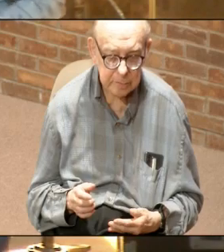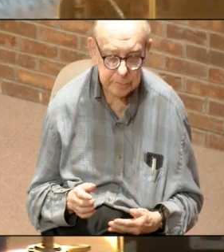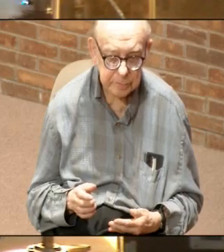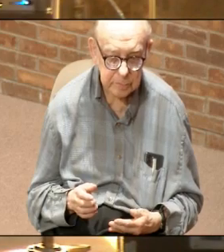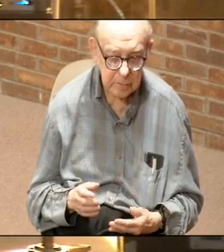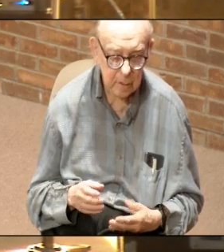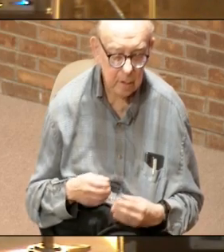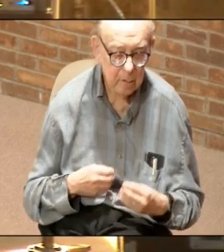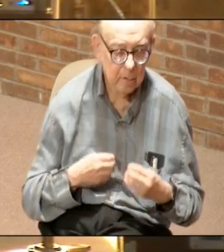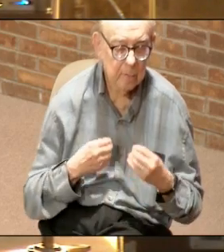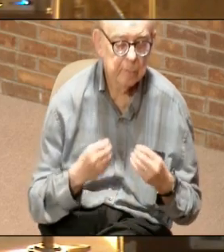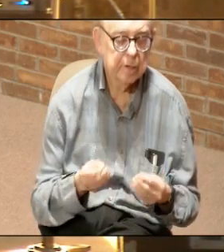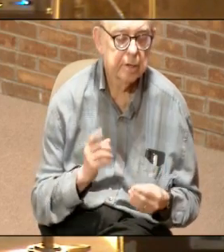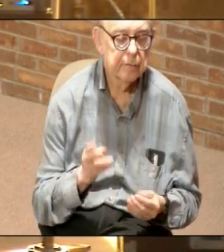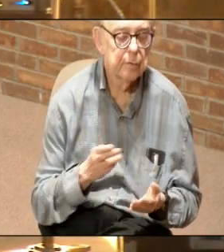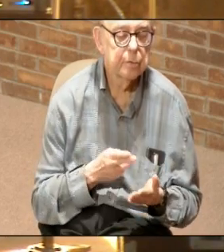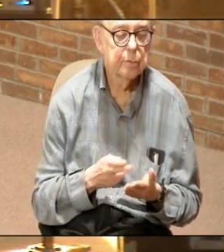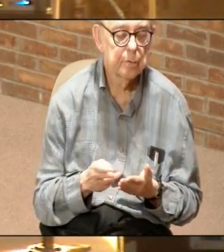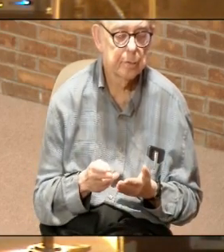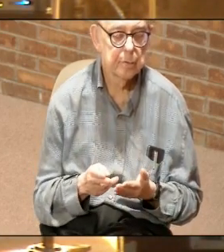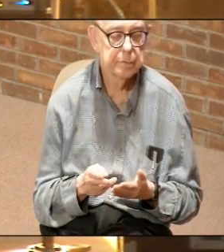let me give you a truth.